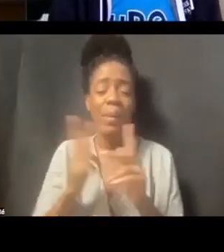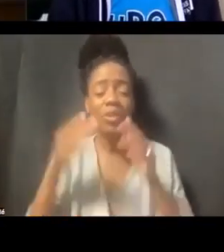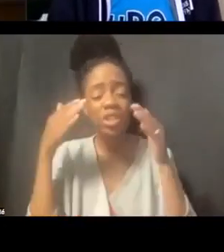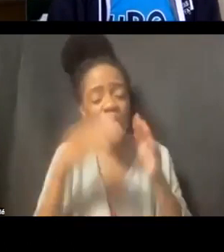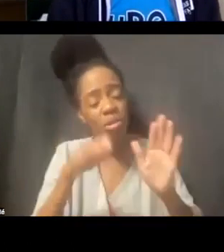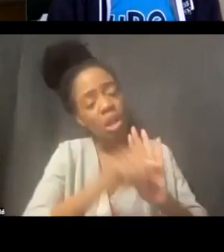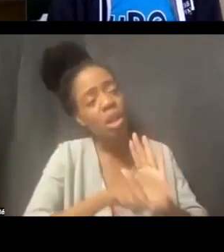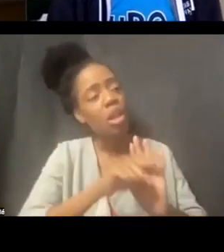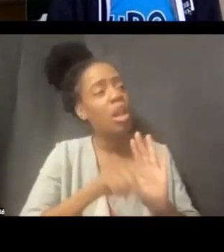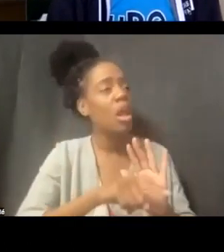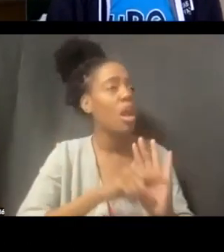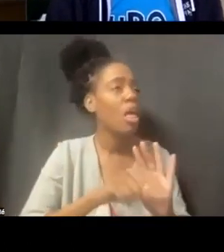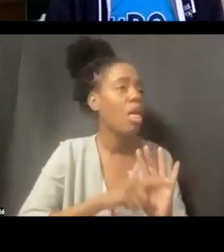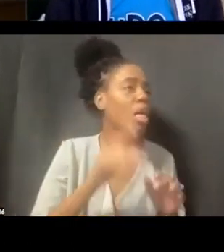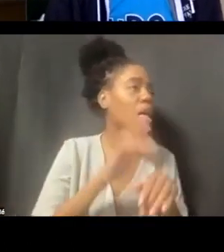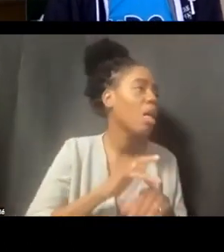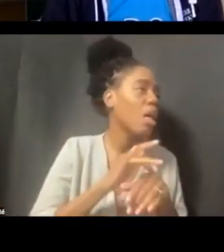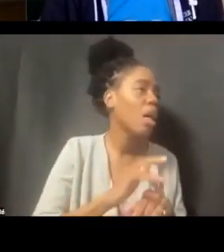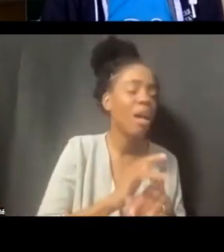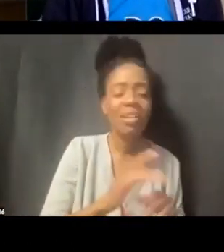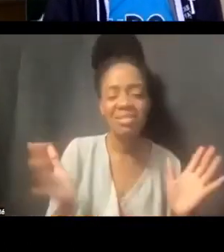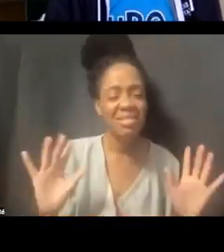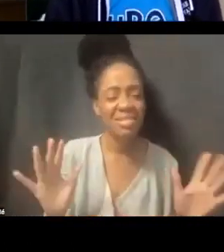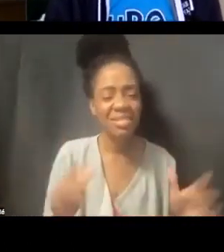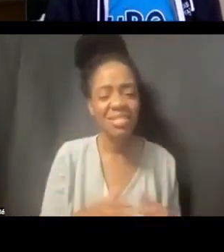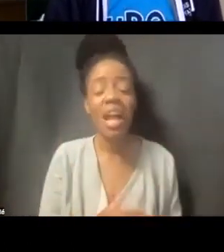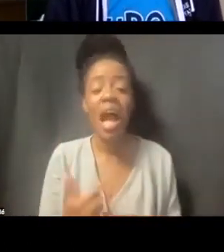not that part of it. But I love what I do.